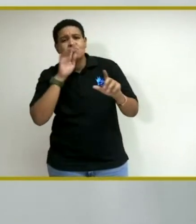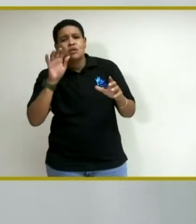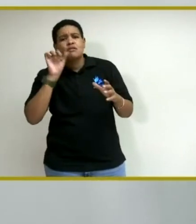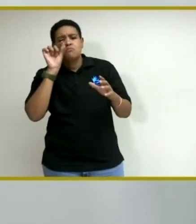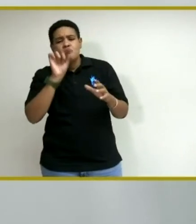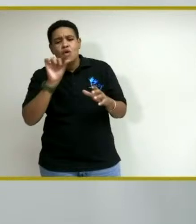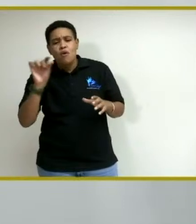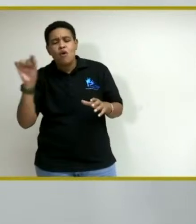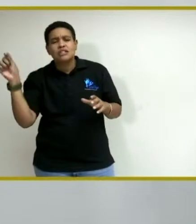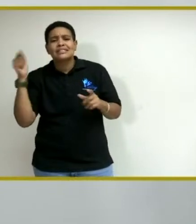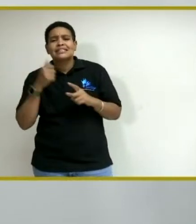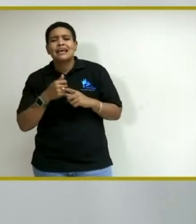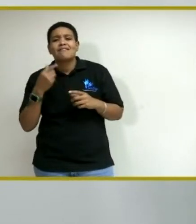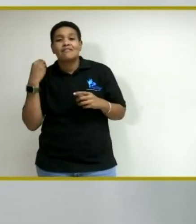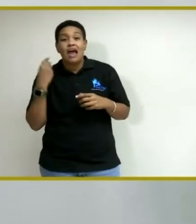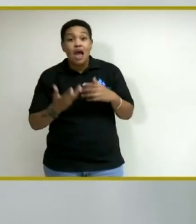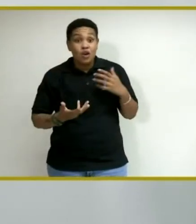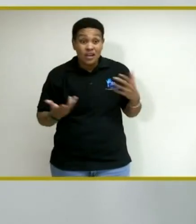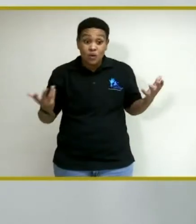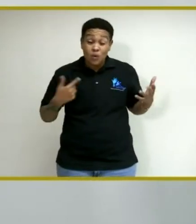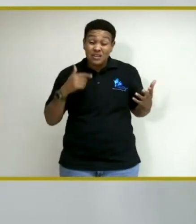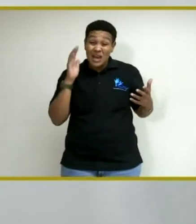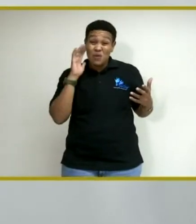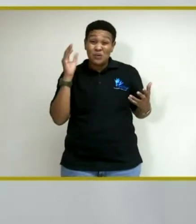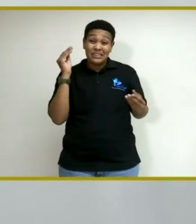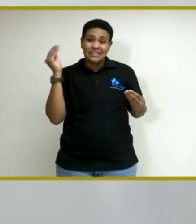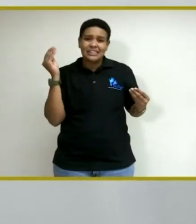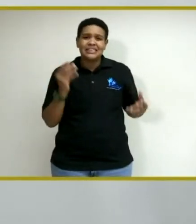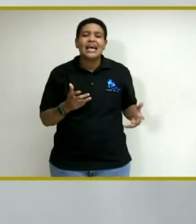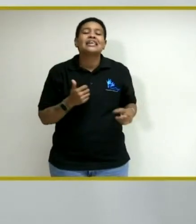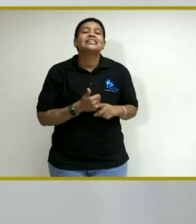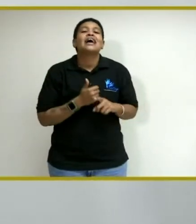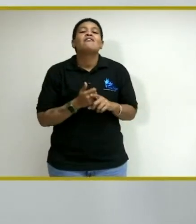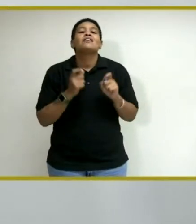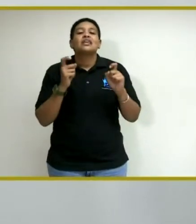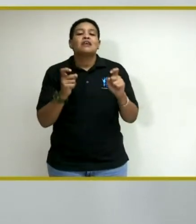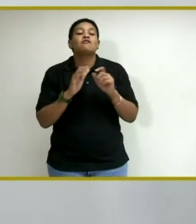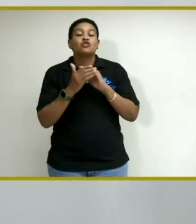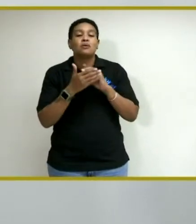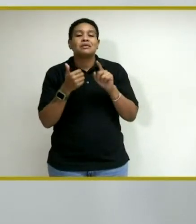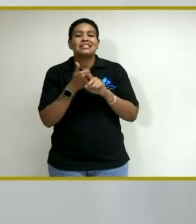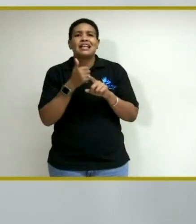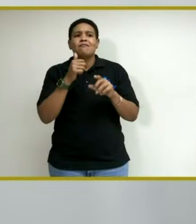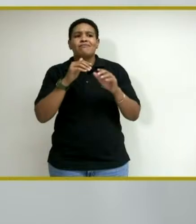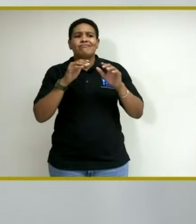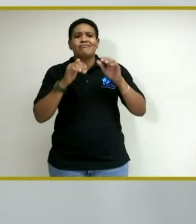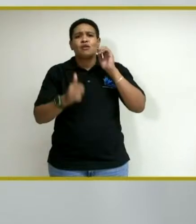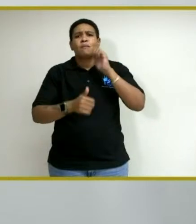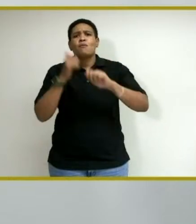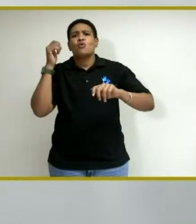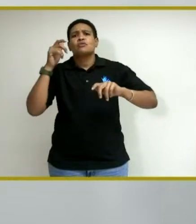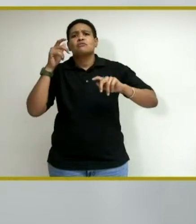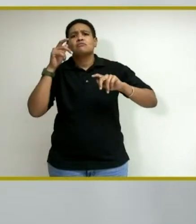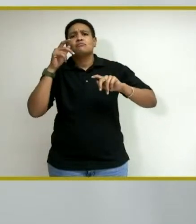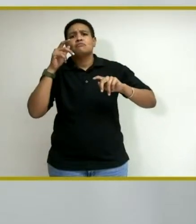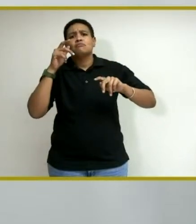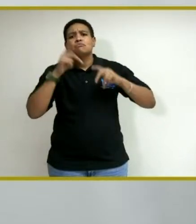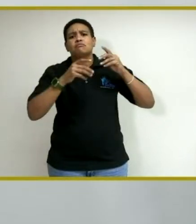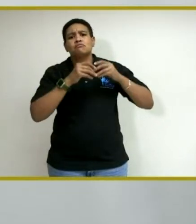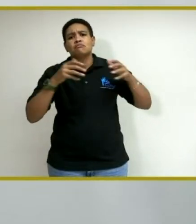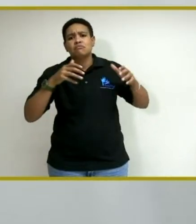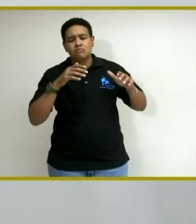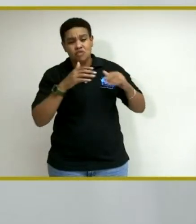proportionally allocated. What I will say is that given that Jamaica ranks one of the most populous countries in